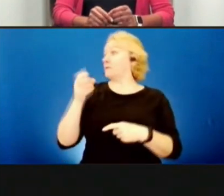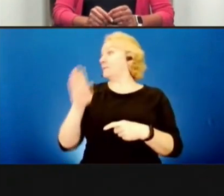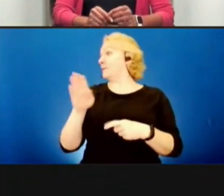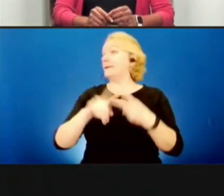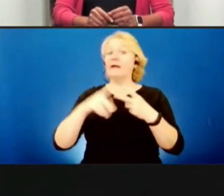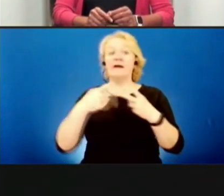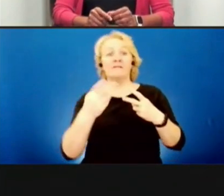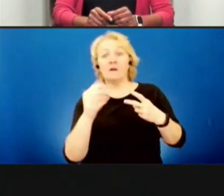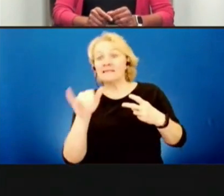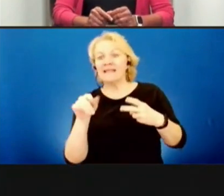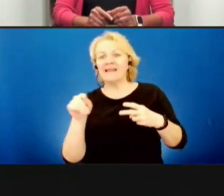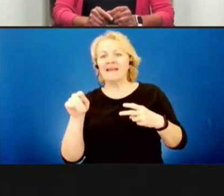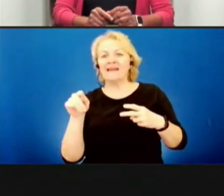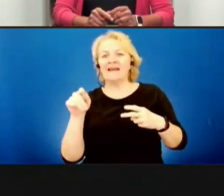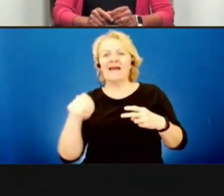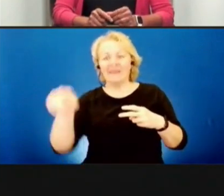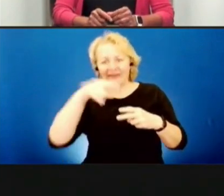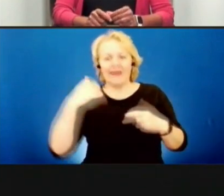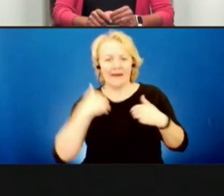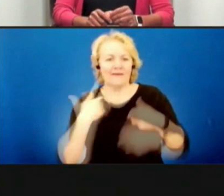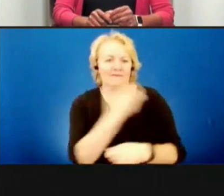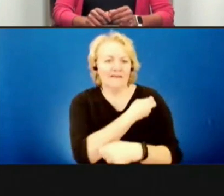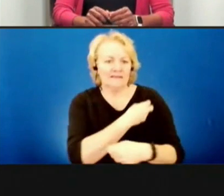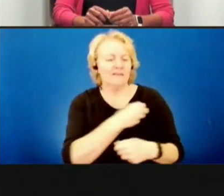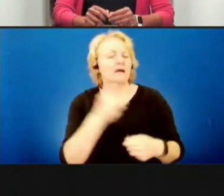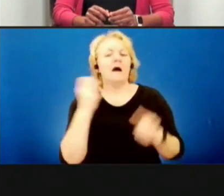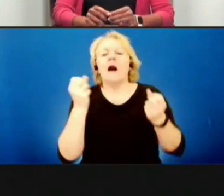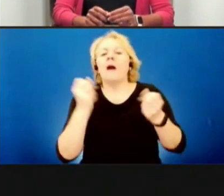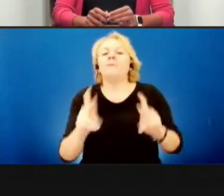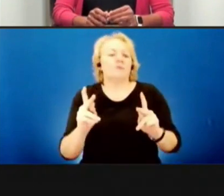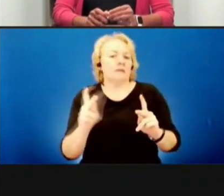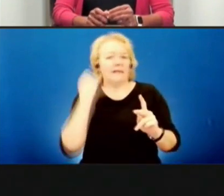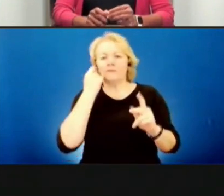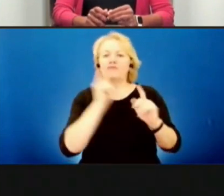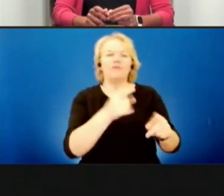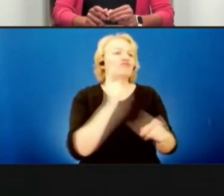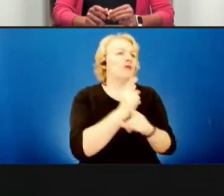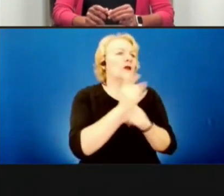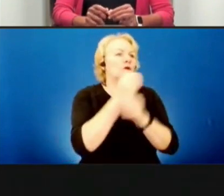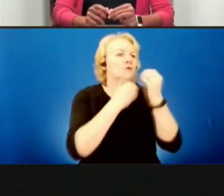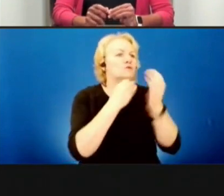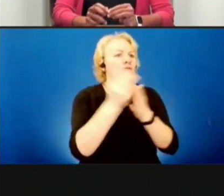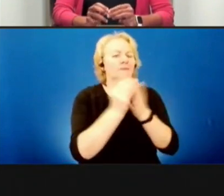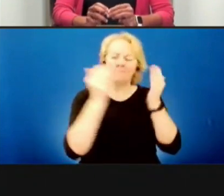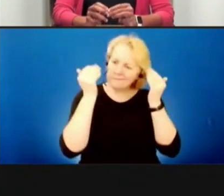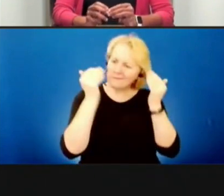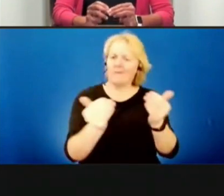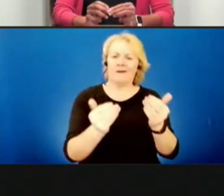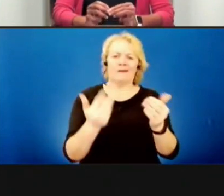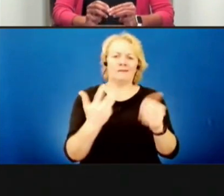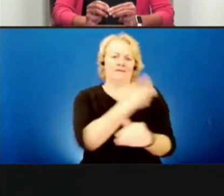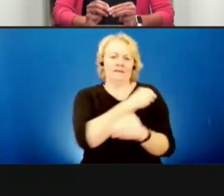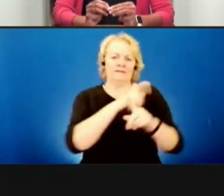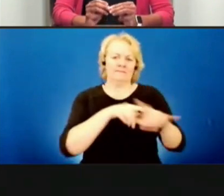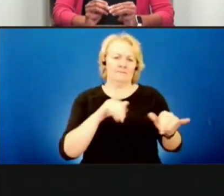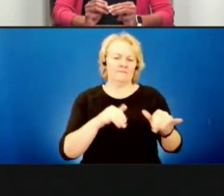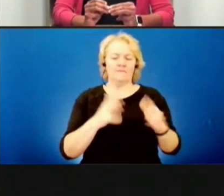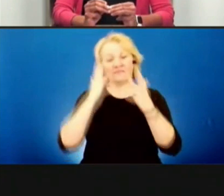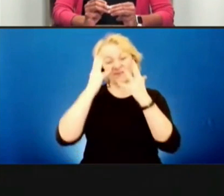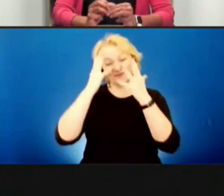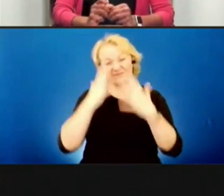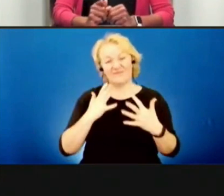pharmacy, they've got vaccine. It's an opportunity to get a vaccine. If you're doing your normal shopping, take that vaccine. Unfortunately,